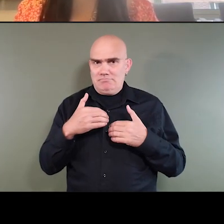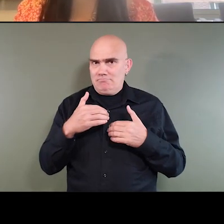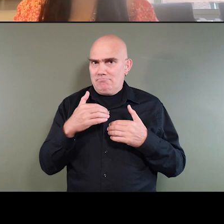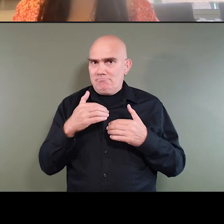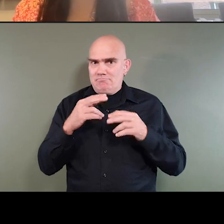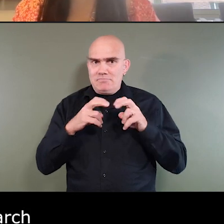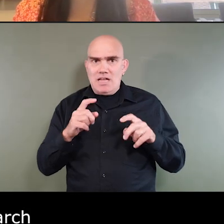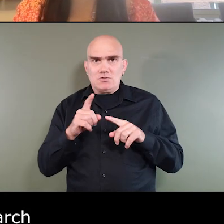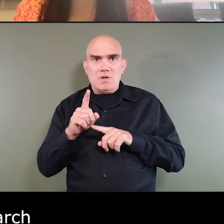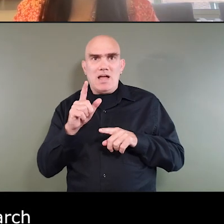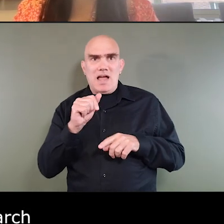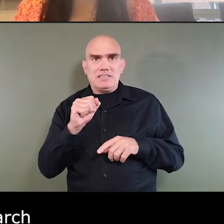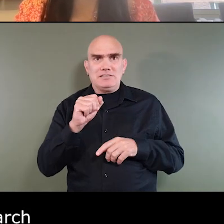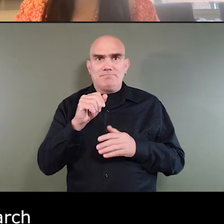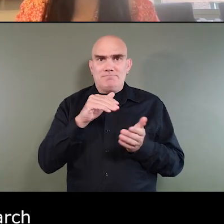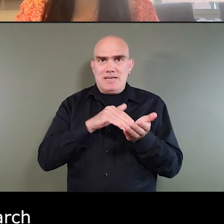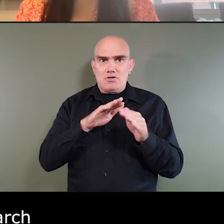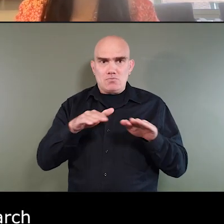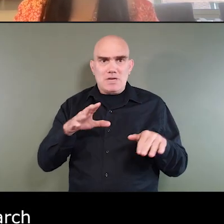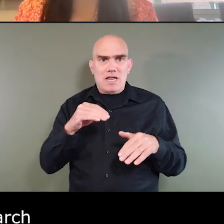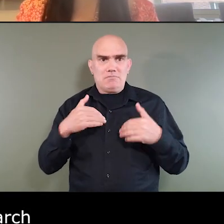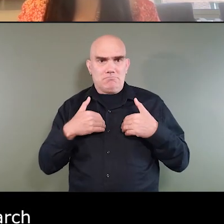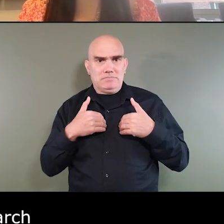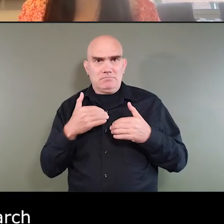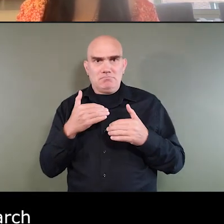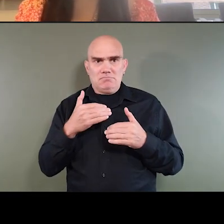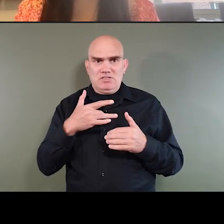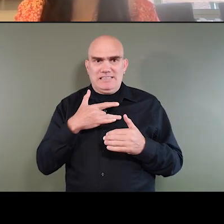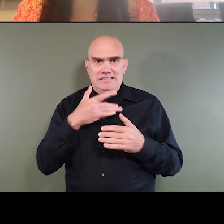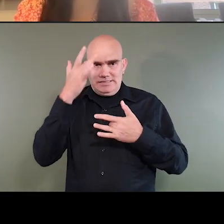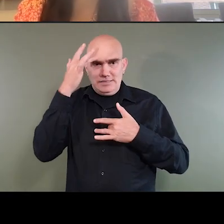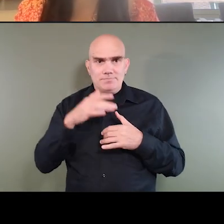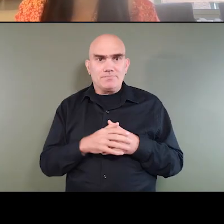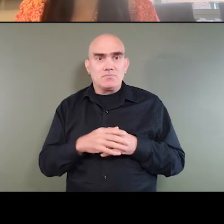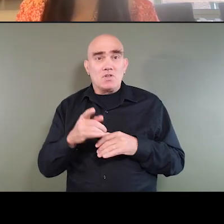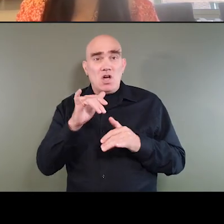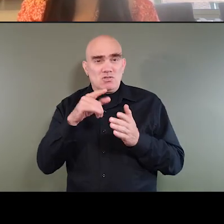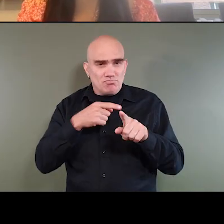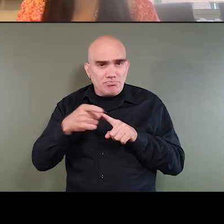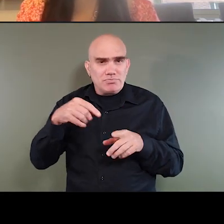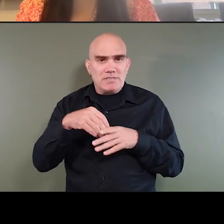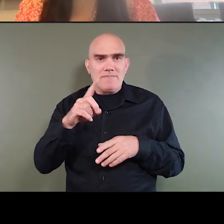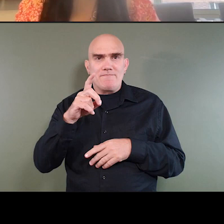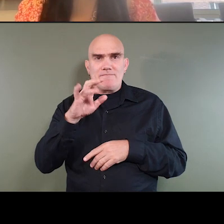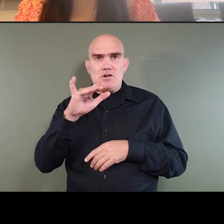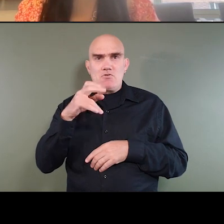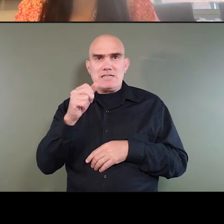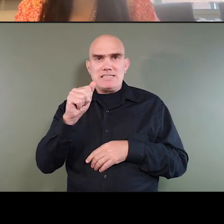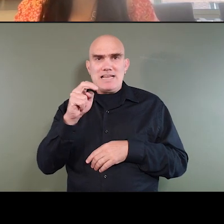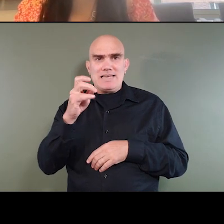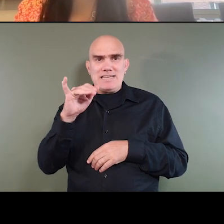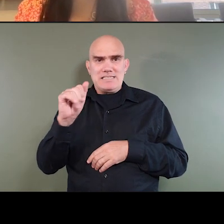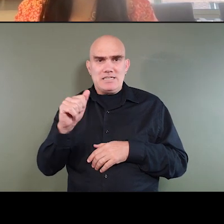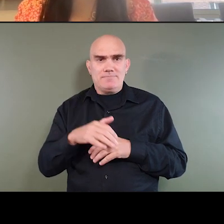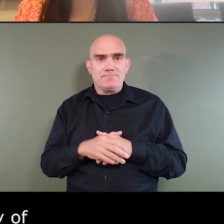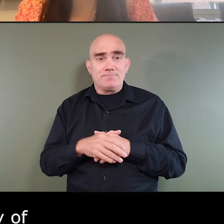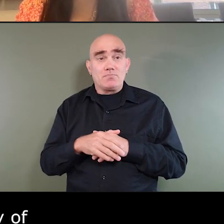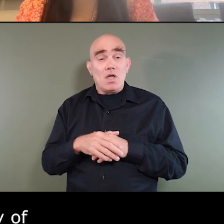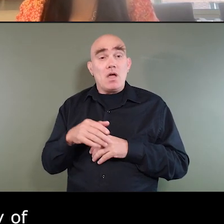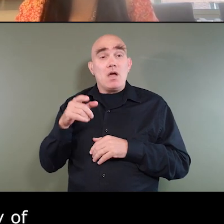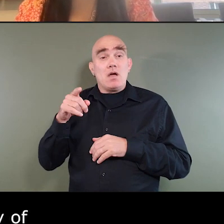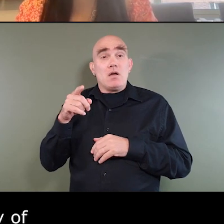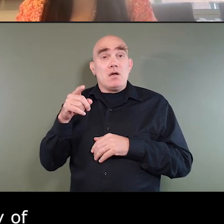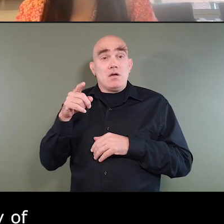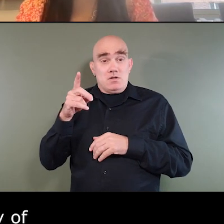heart failure. She works on research in exercise and heart disease in the rare disease Friedreich's ataxia, and Dr. Lin earned her MD from